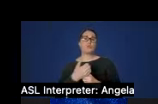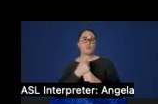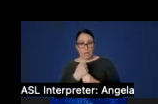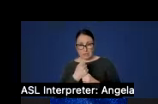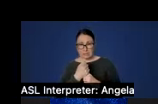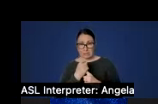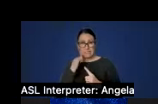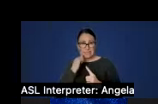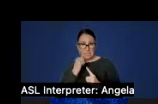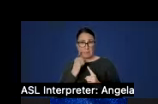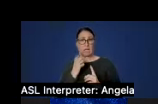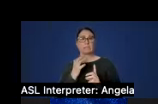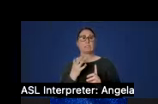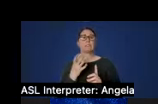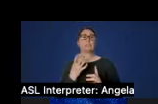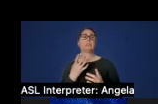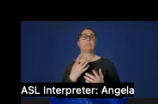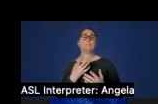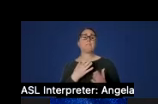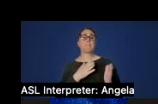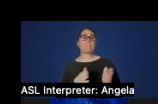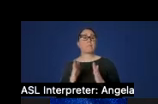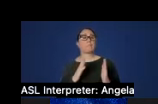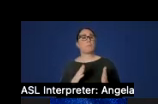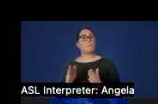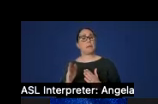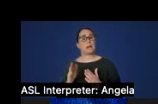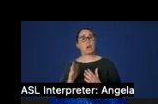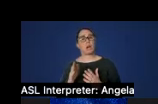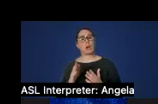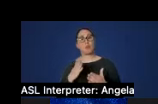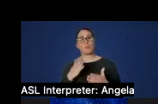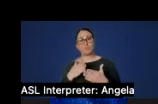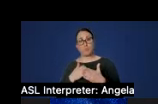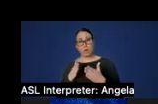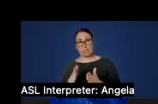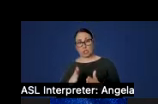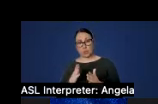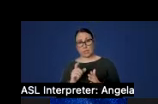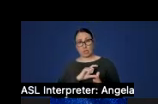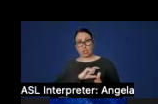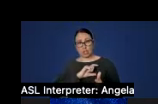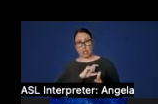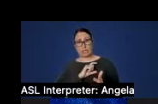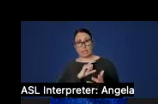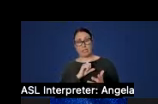suspect and prepare reports for appropriate prosecuting attorneys. So there's that connection I was talking about.